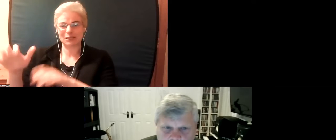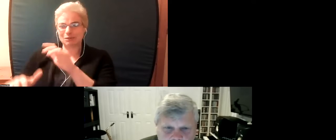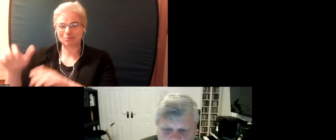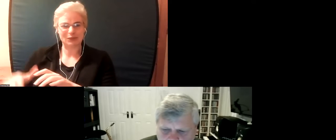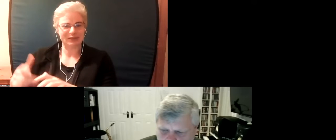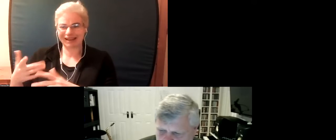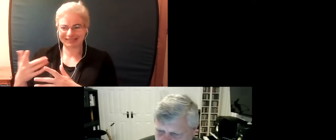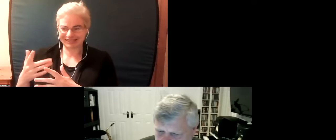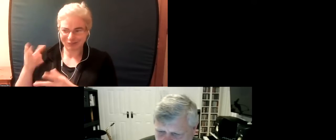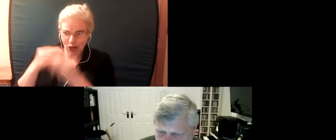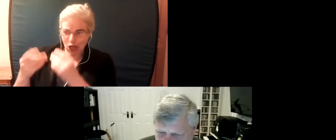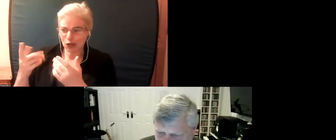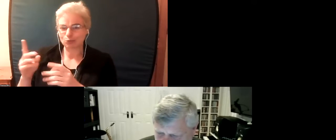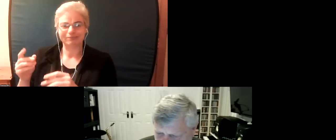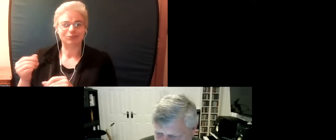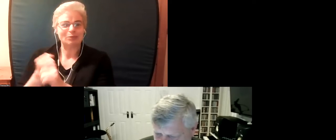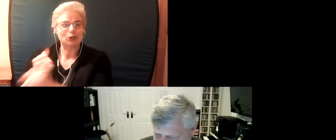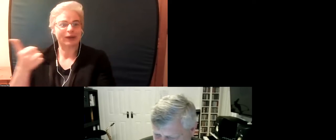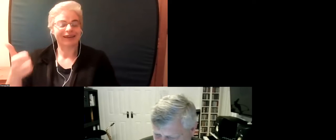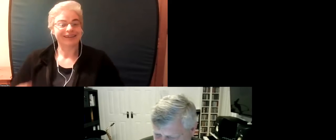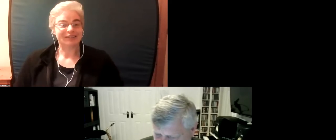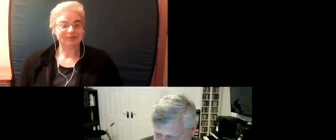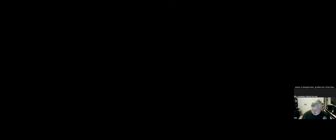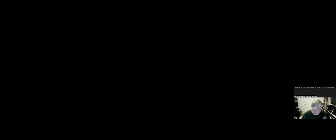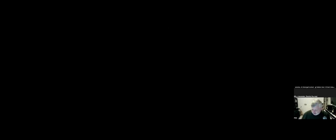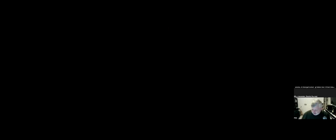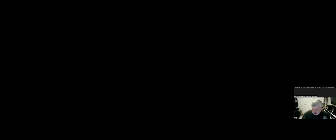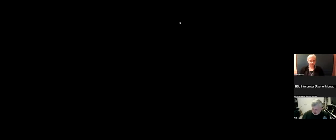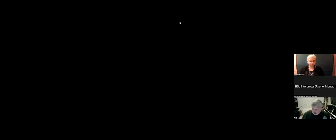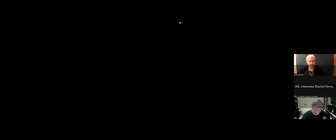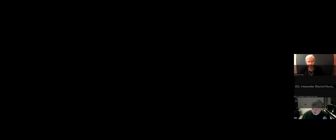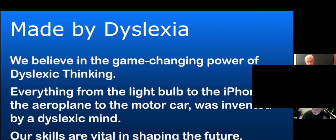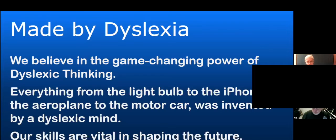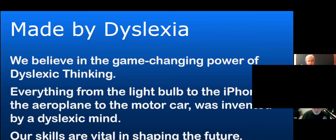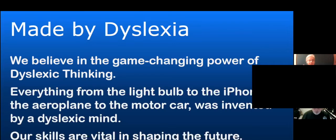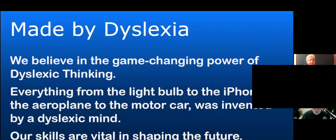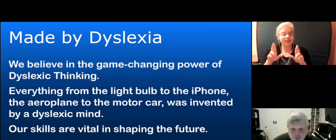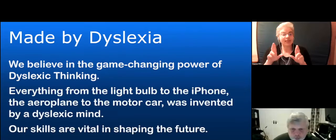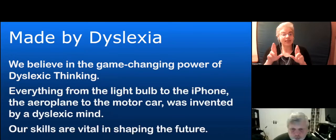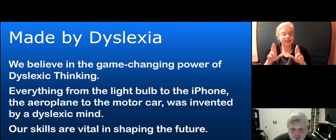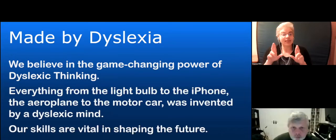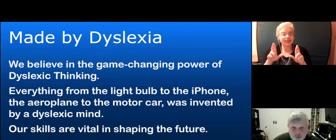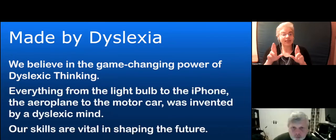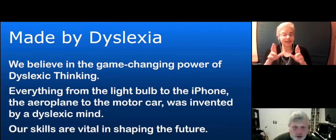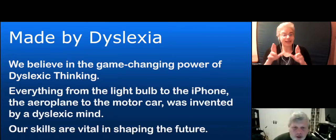system. Is that shared now?